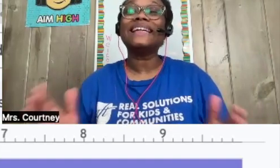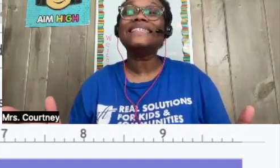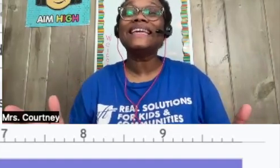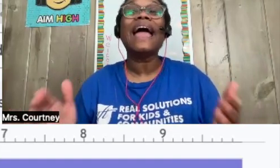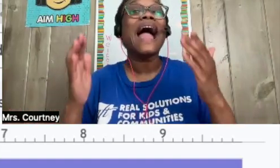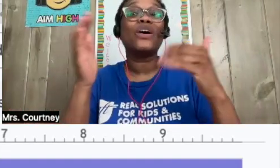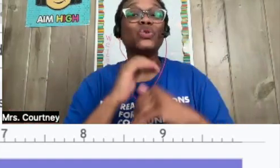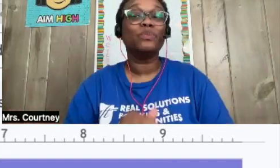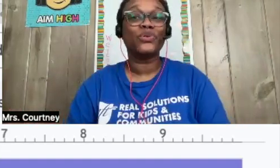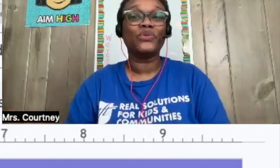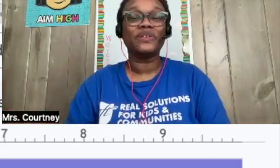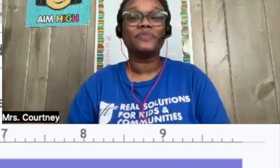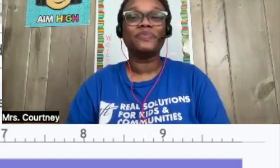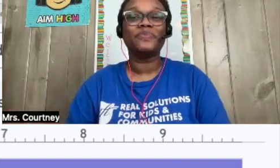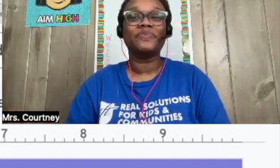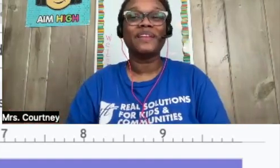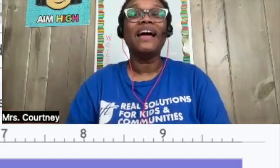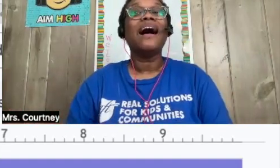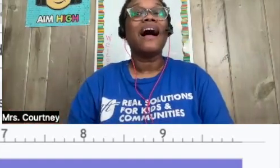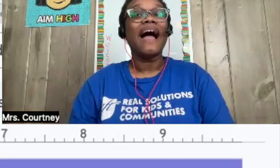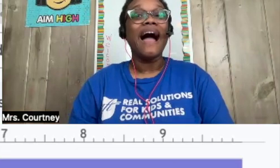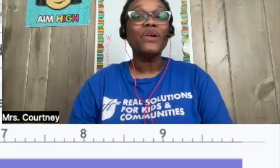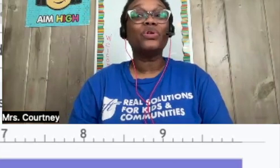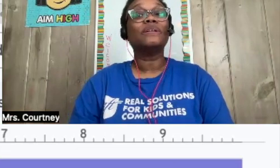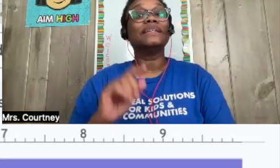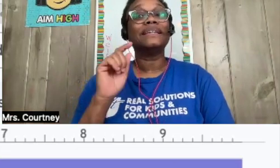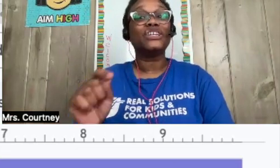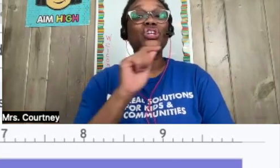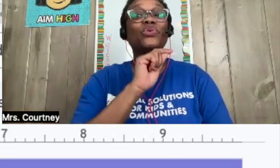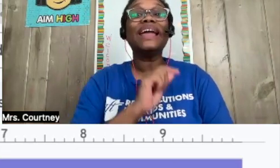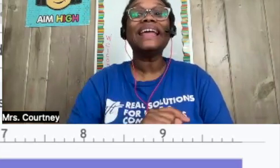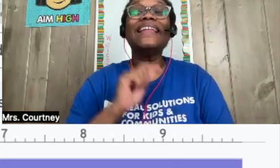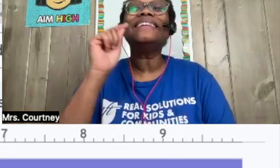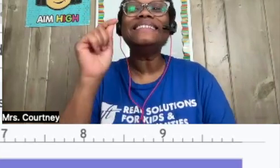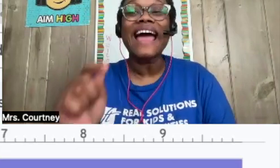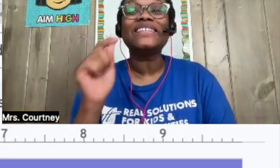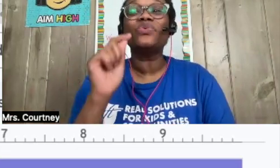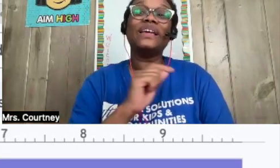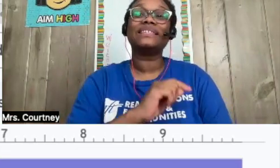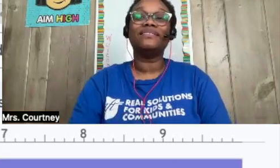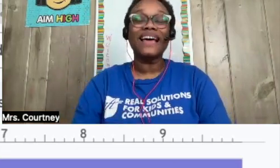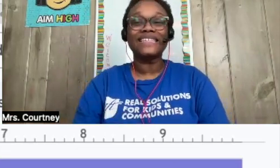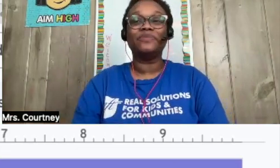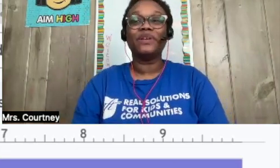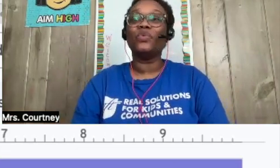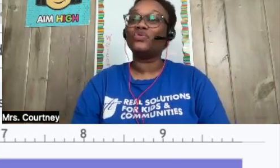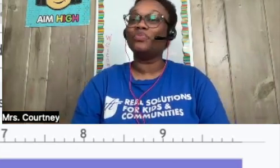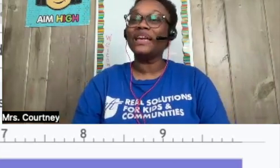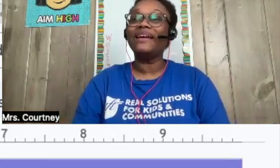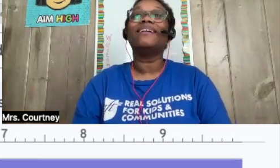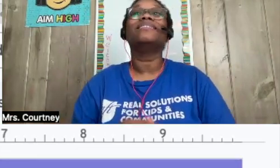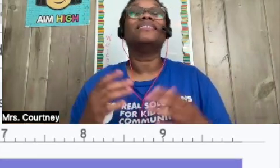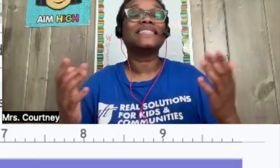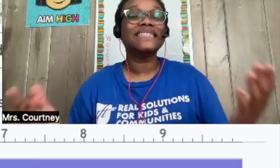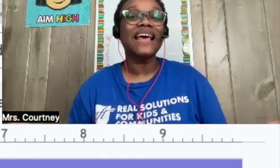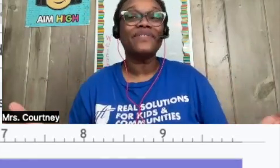so I can see how you improved. I will catch you in the next week's lesson, which